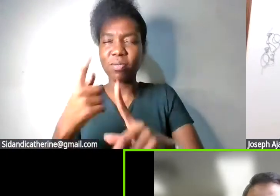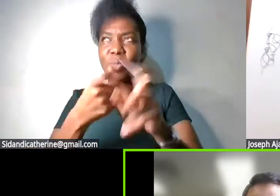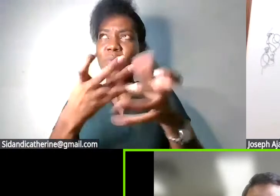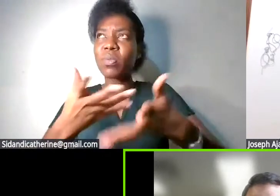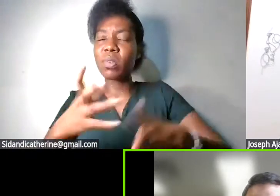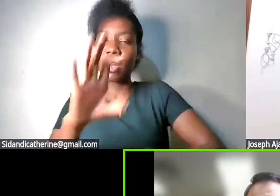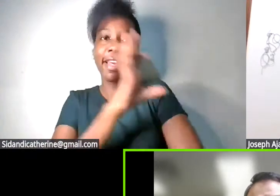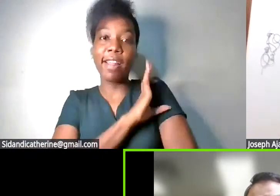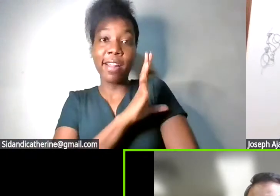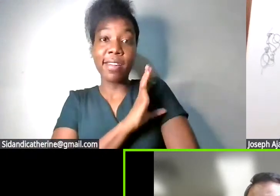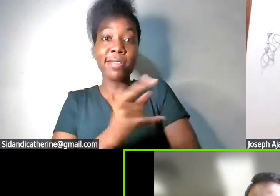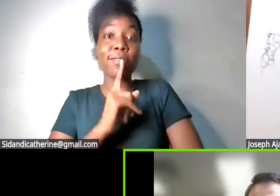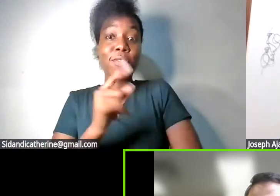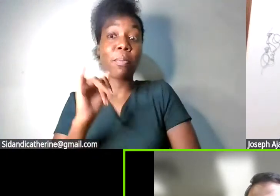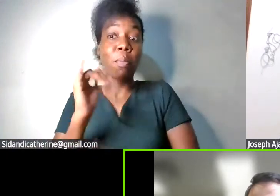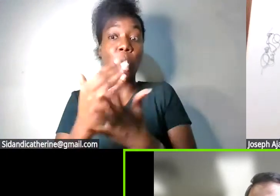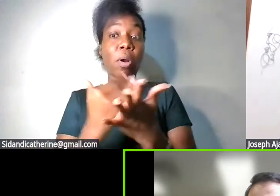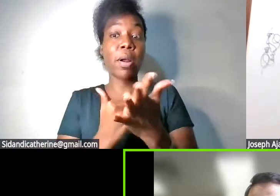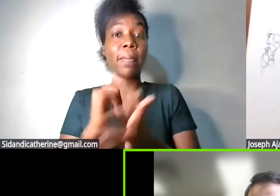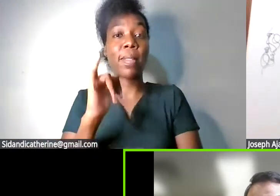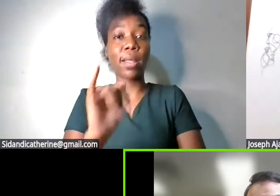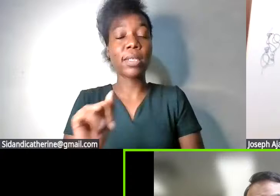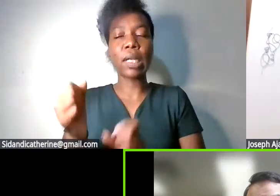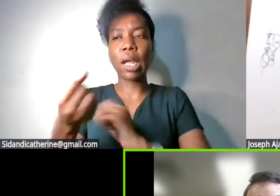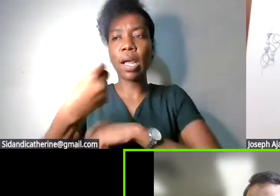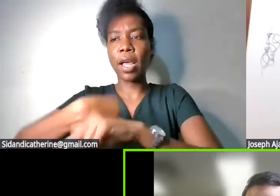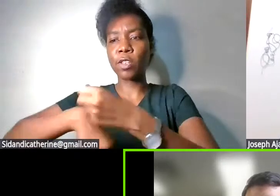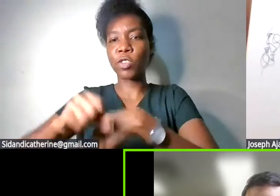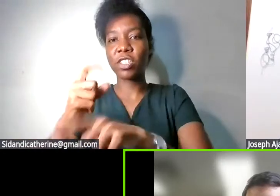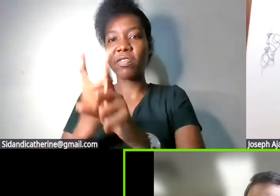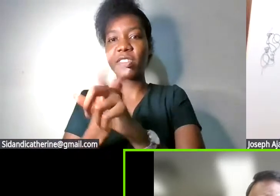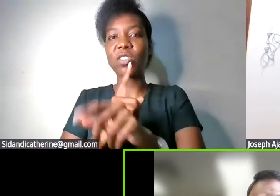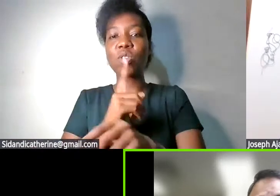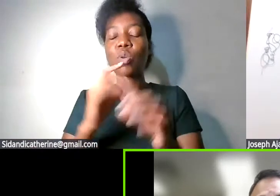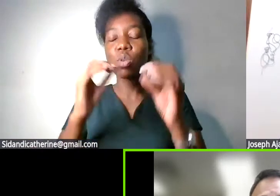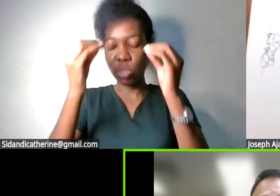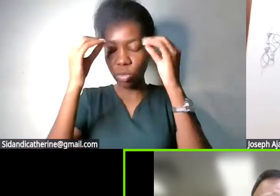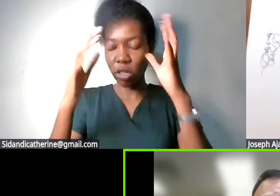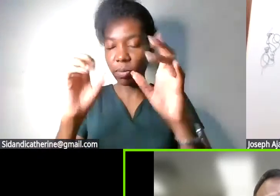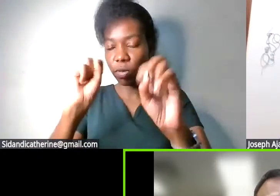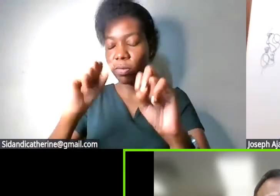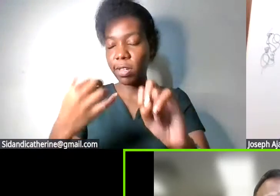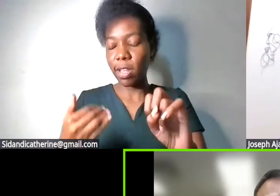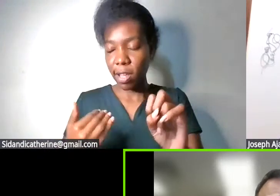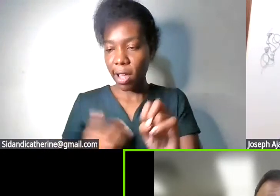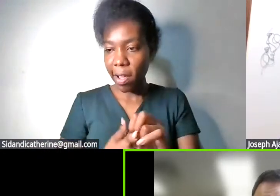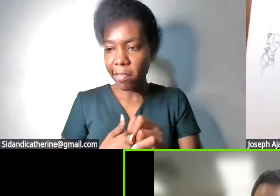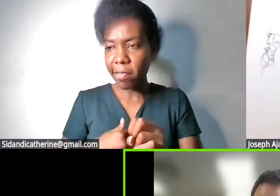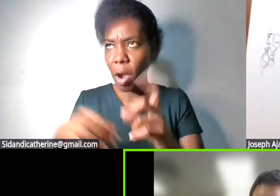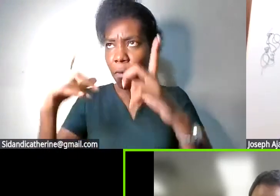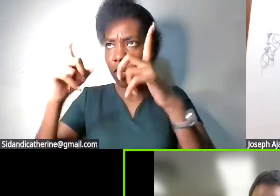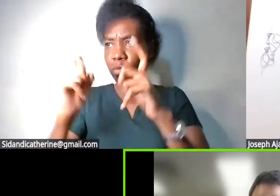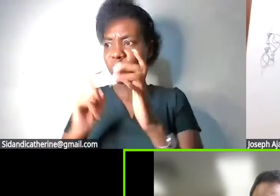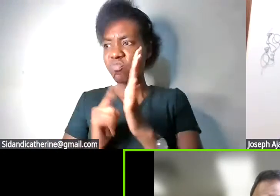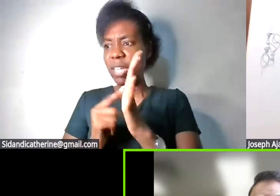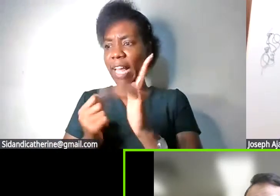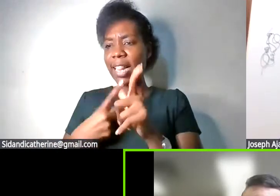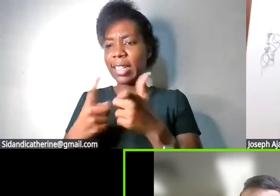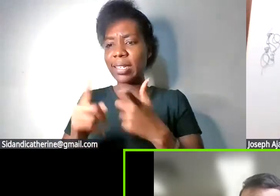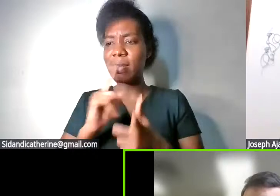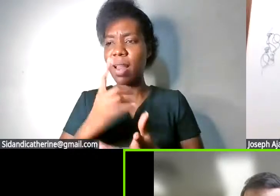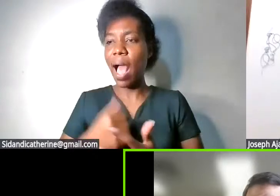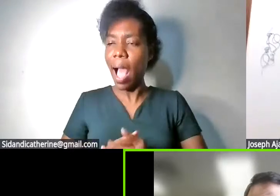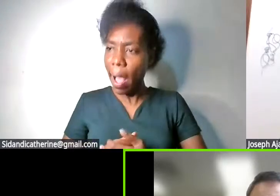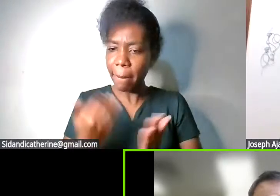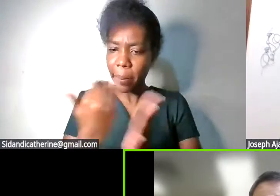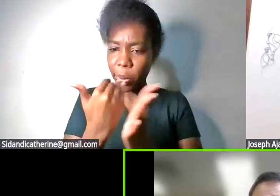little bit different. What they do is they actually help the student prepare their portfolio for whatever visual arts program they want to enter. One of the